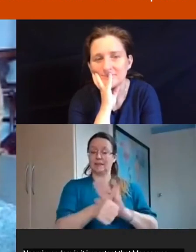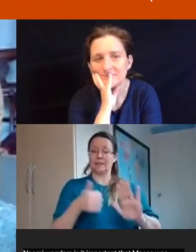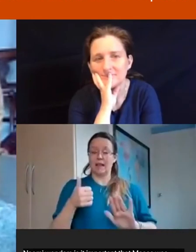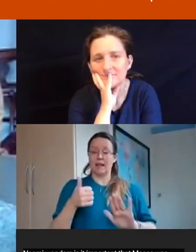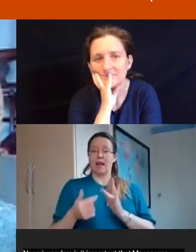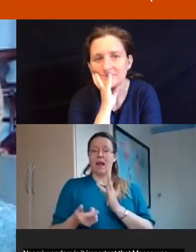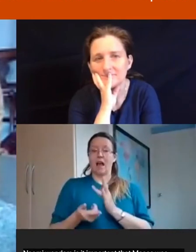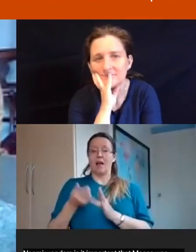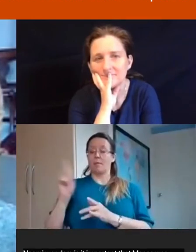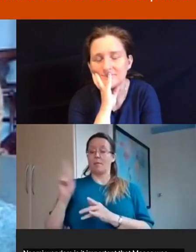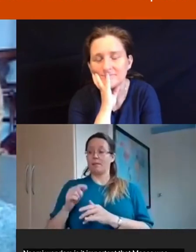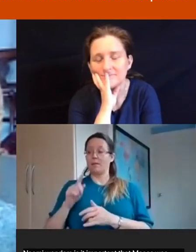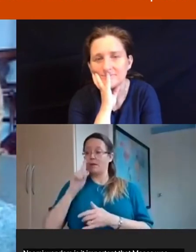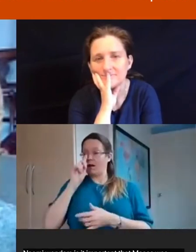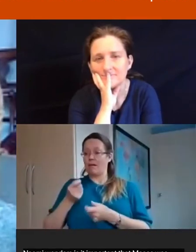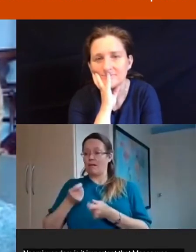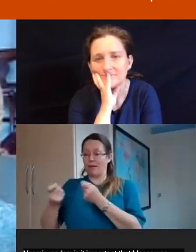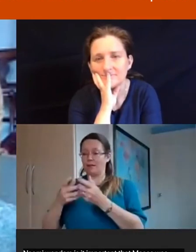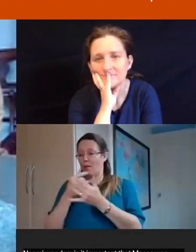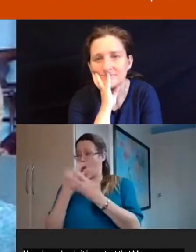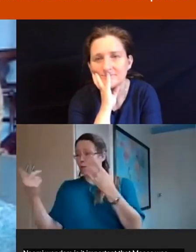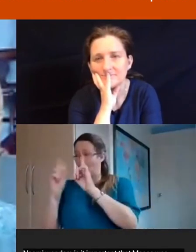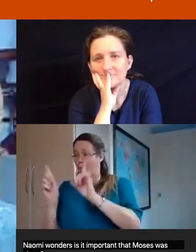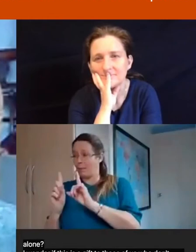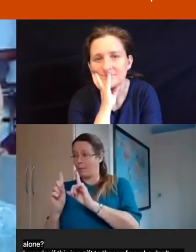cope very well with other people.